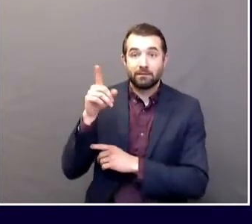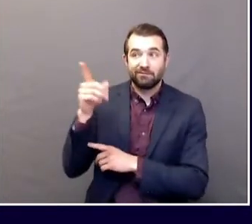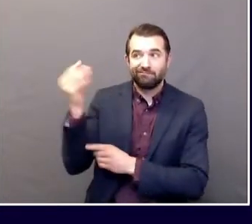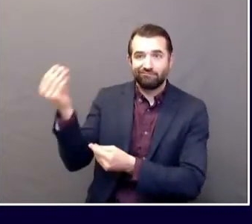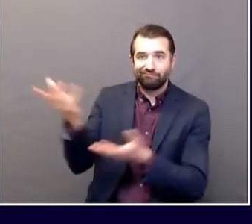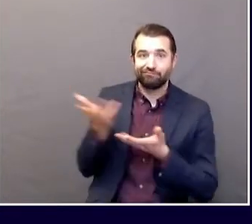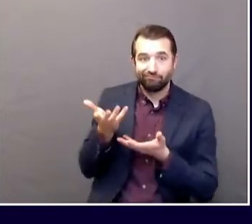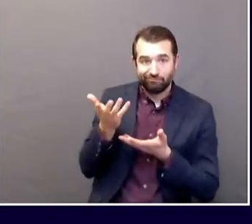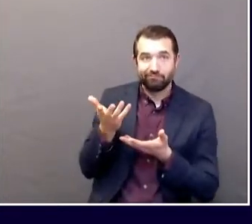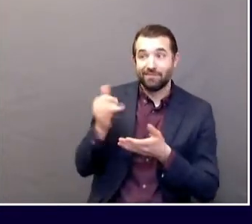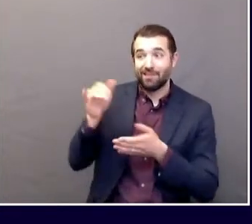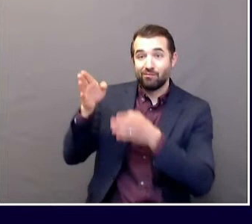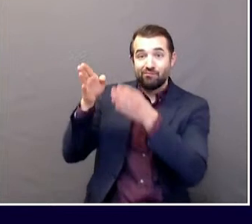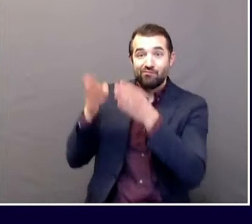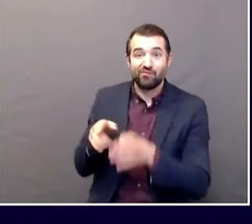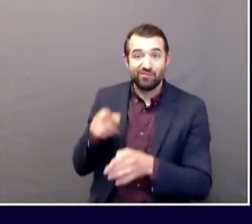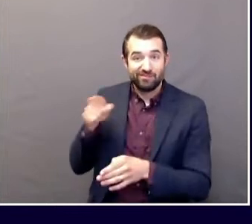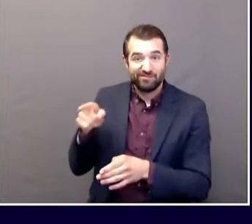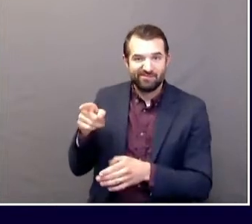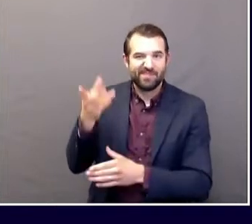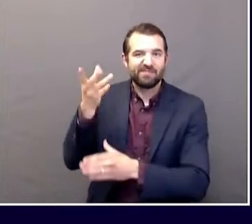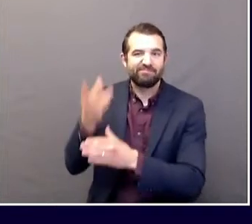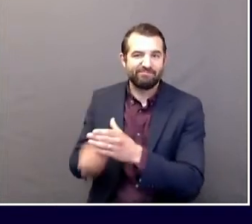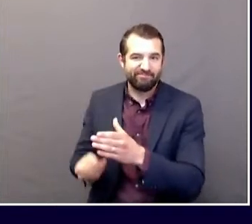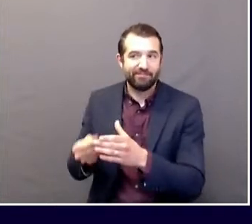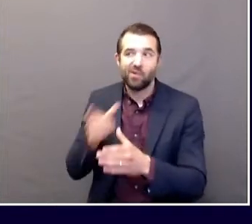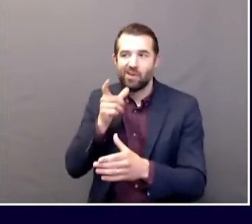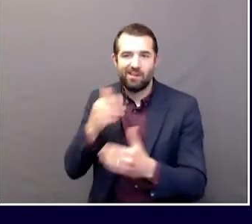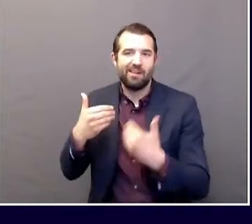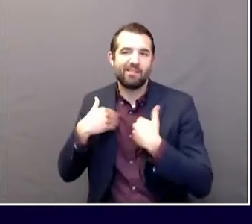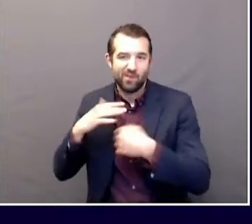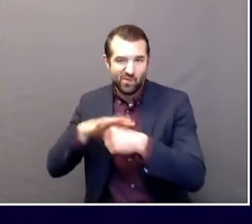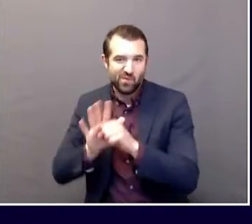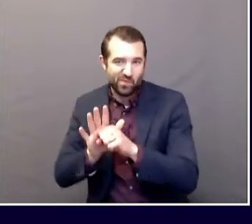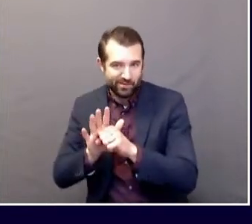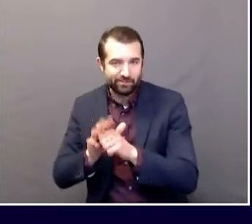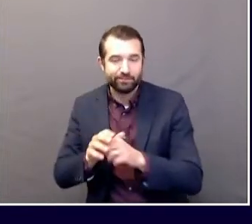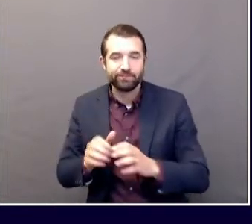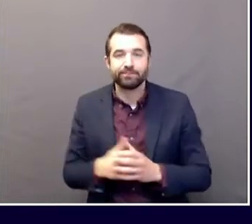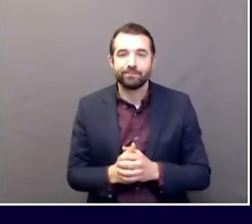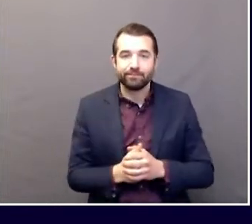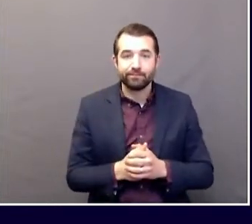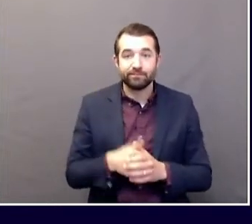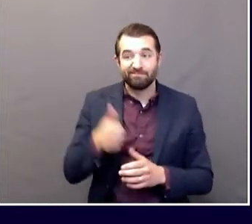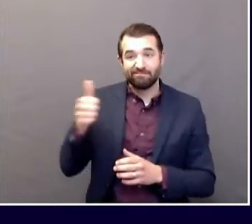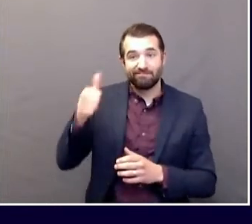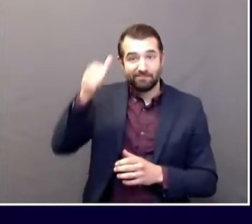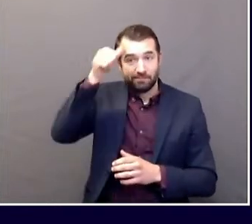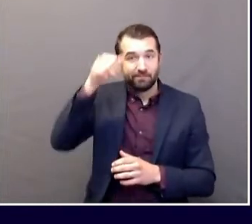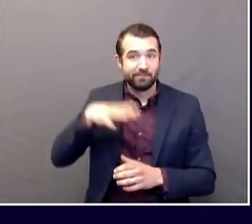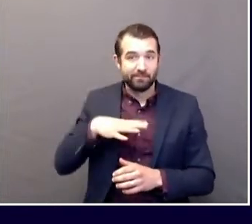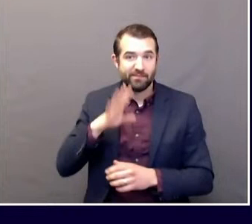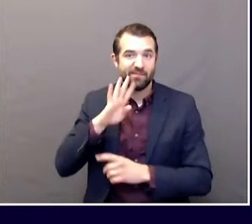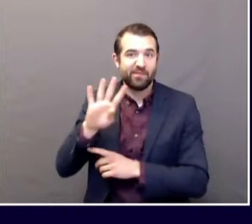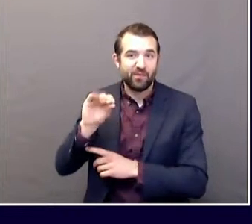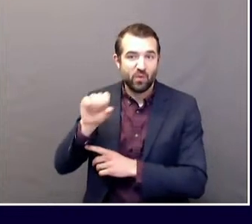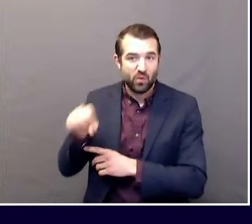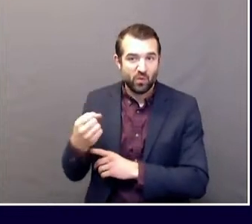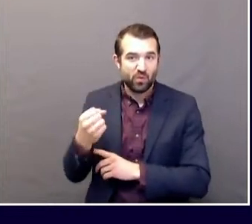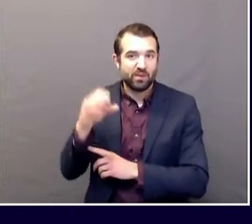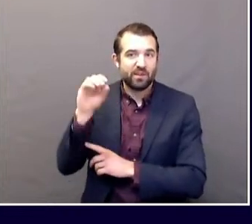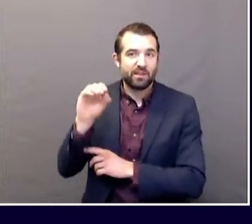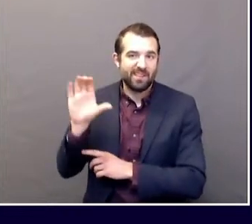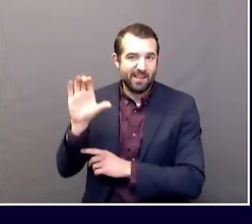report of another individual who passed away with COVID-19. He was a man in his 40s from Cumberland